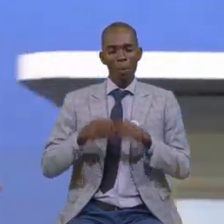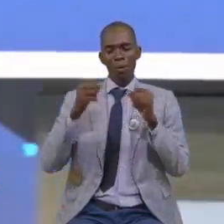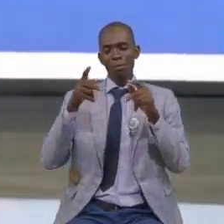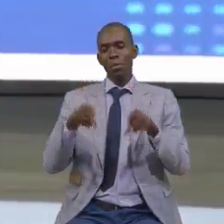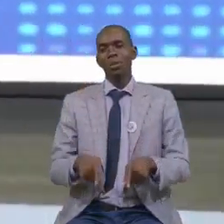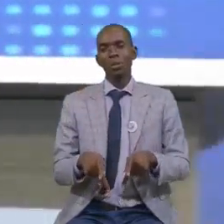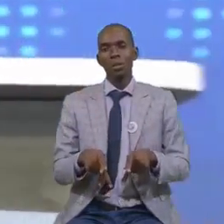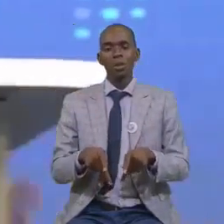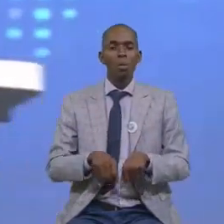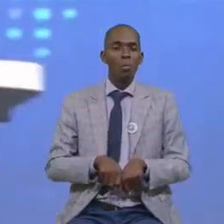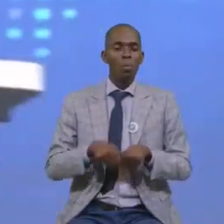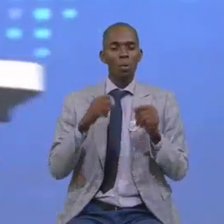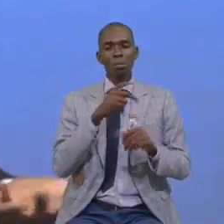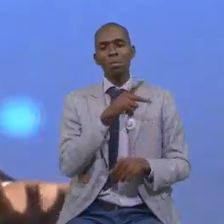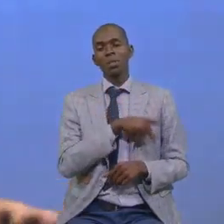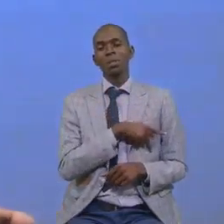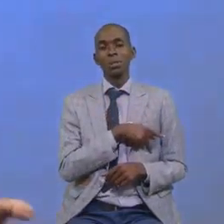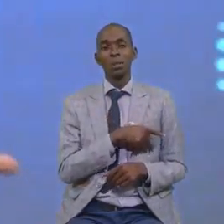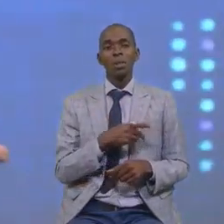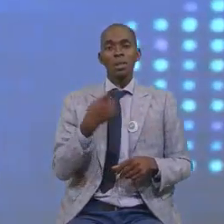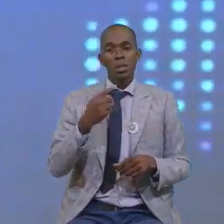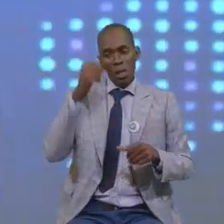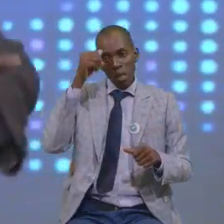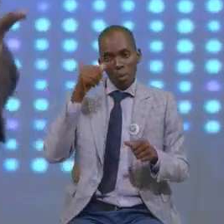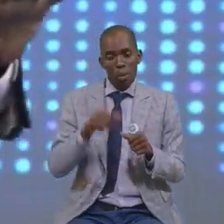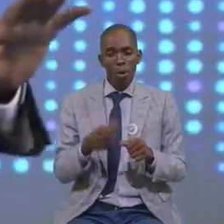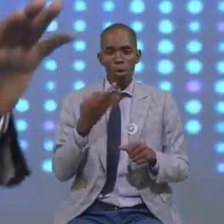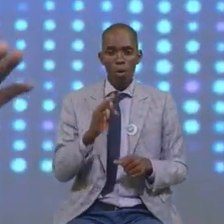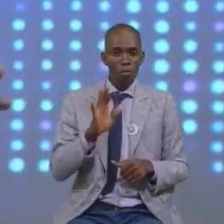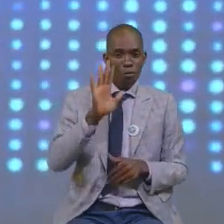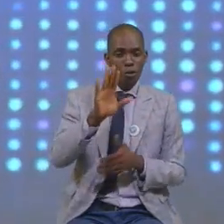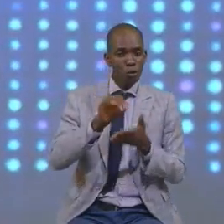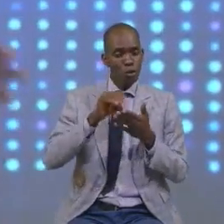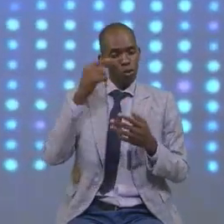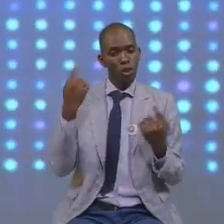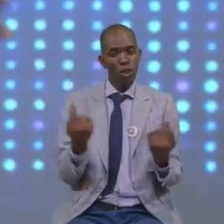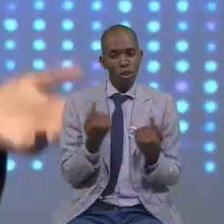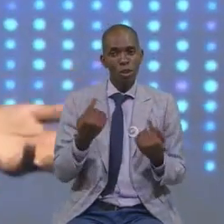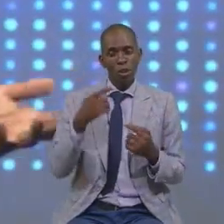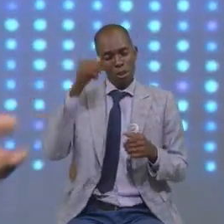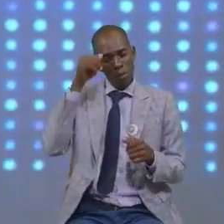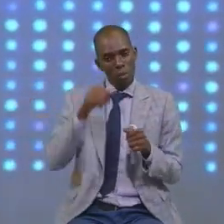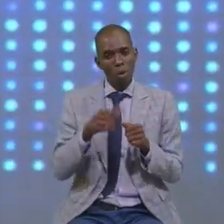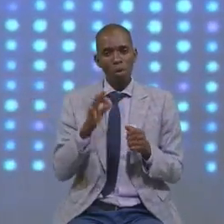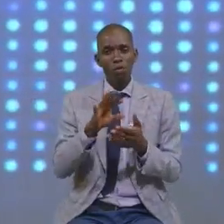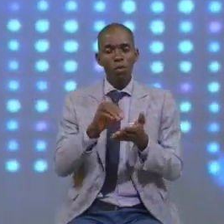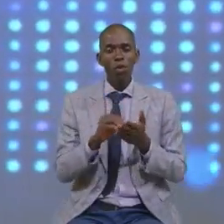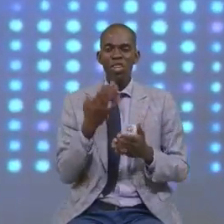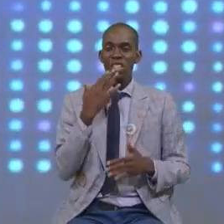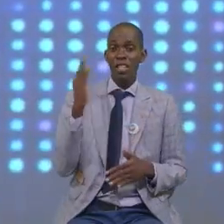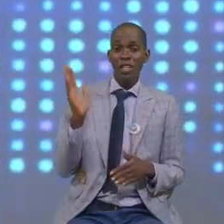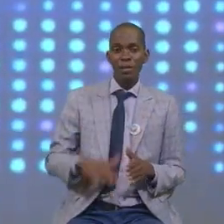broken personality. The remembrance of his sin, the remembrance of his evil gives